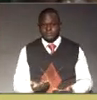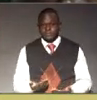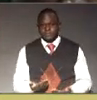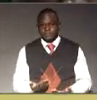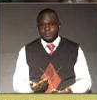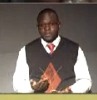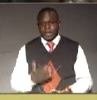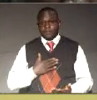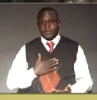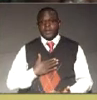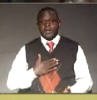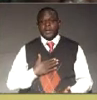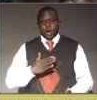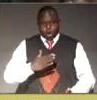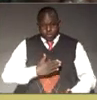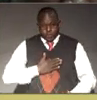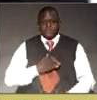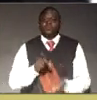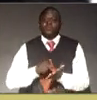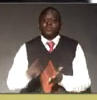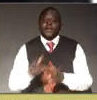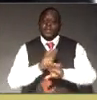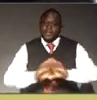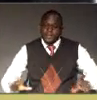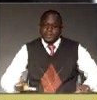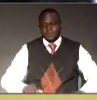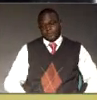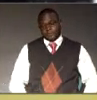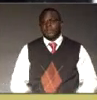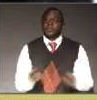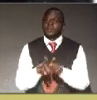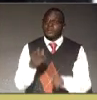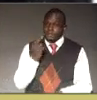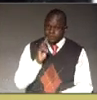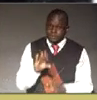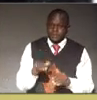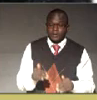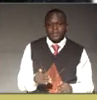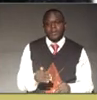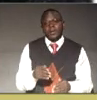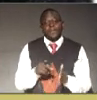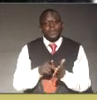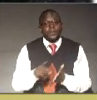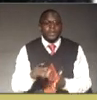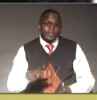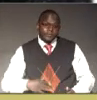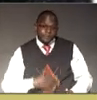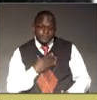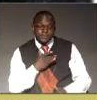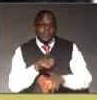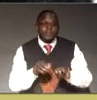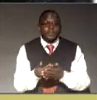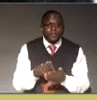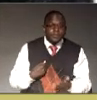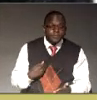Hence my bona fide purchaser. It also seems the alleged buyer did not visit the contested land before